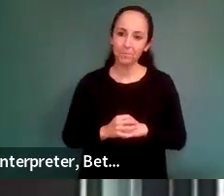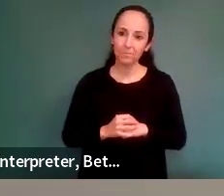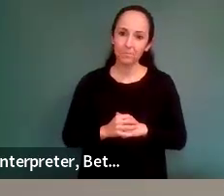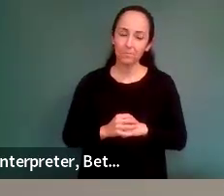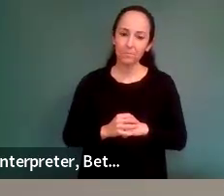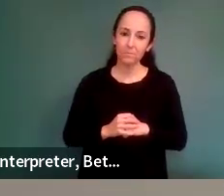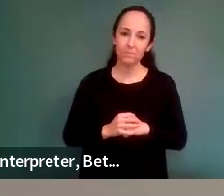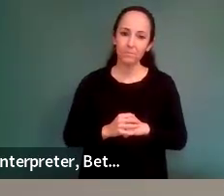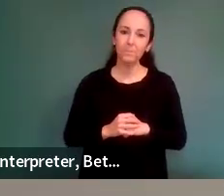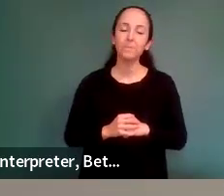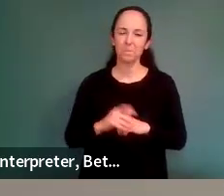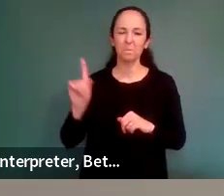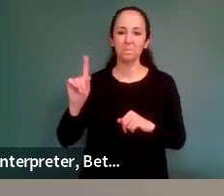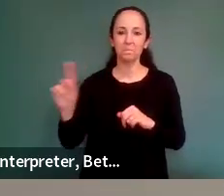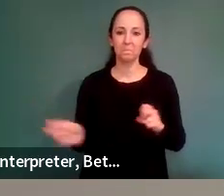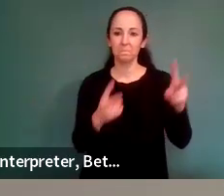Yep, sorry, one sec.